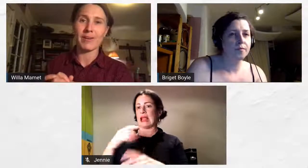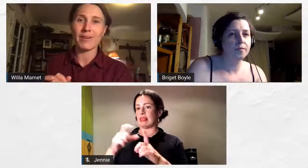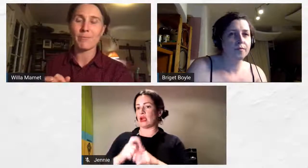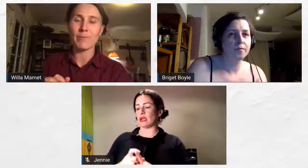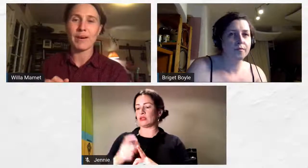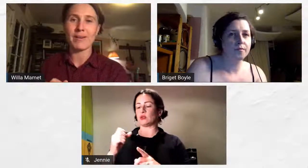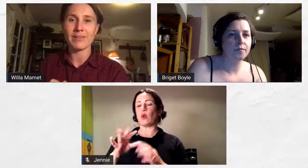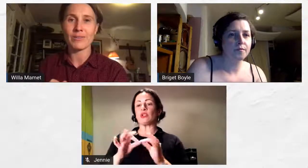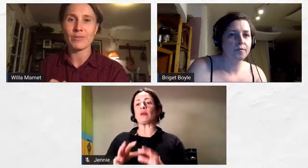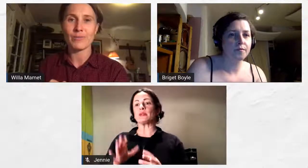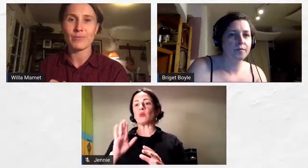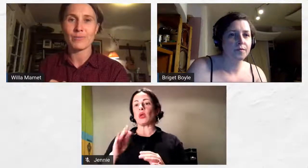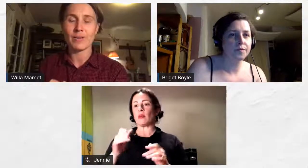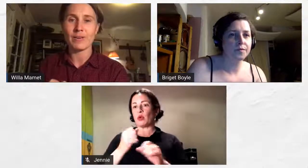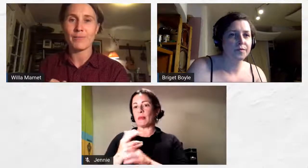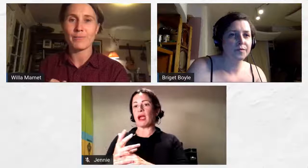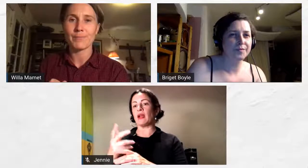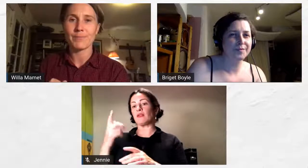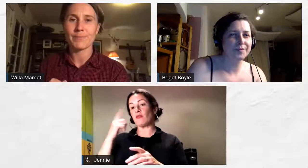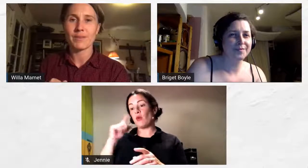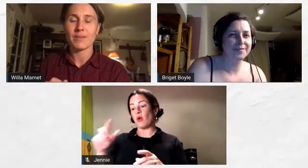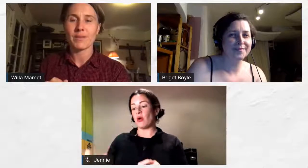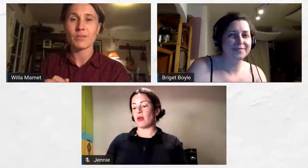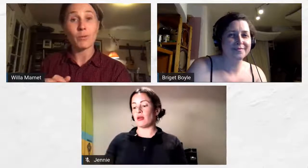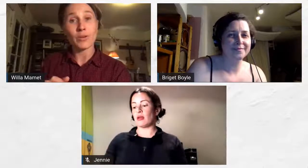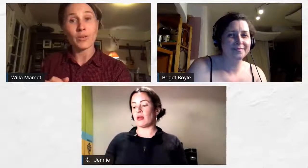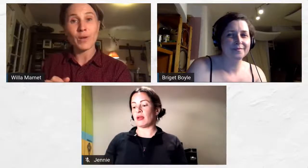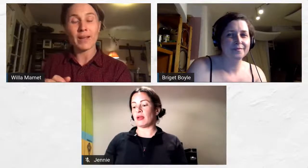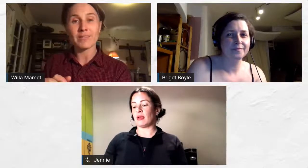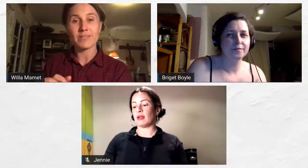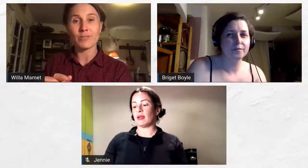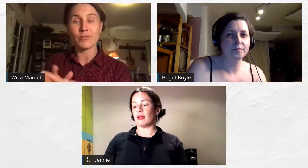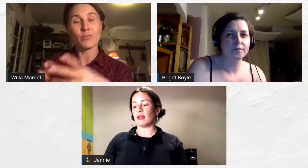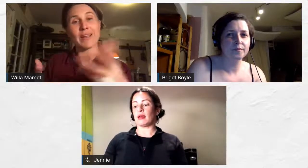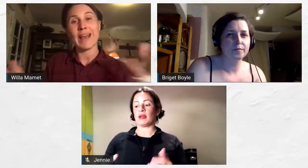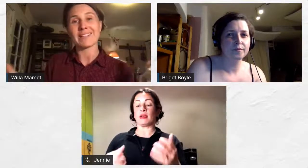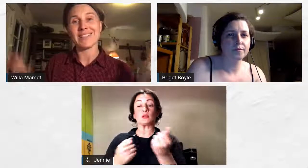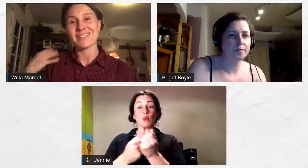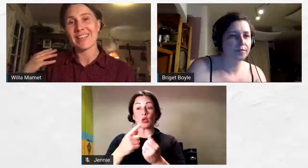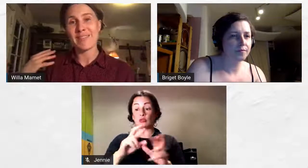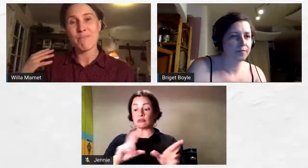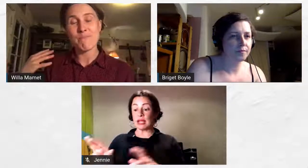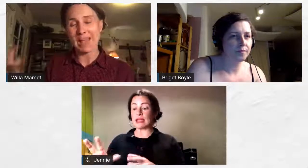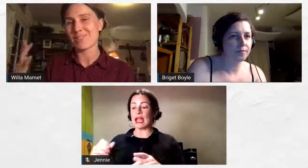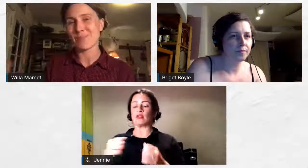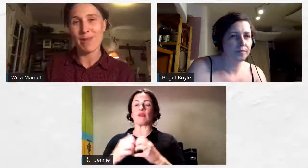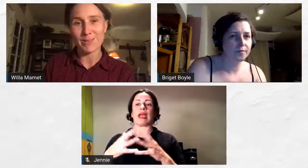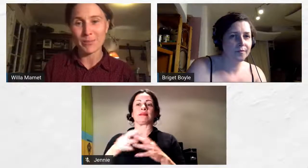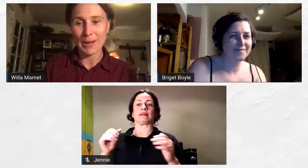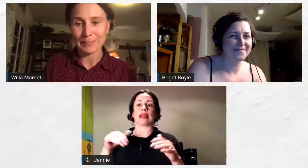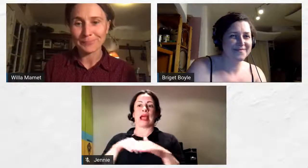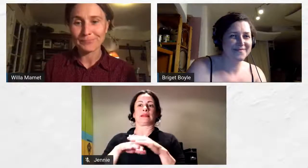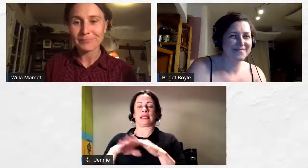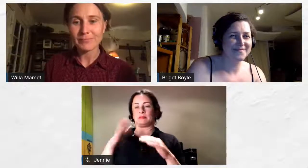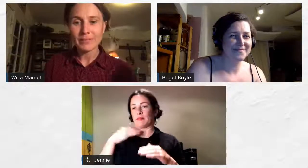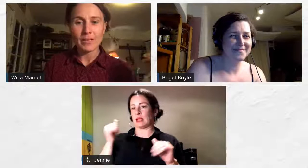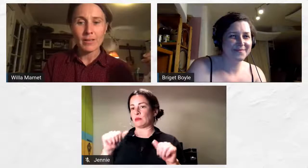interpreter prepared to support you and to create access in the best possible